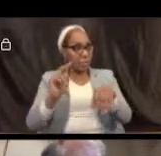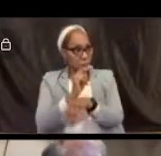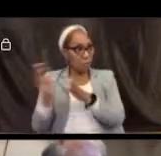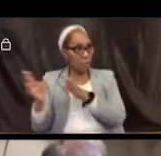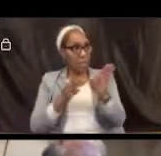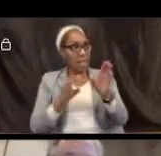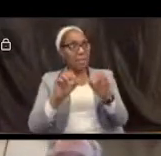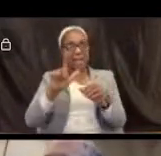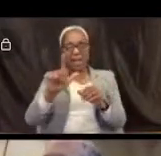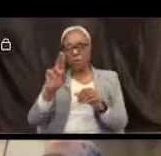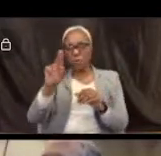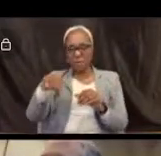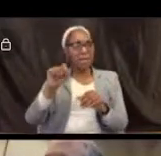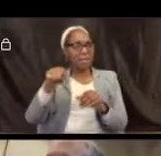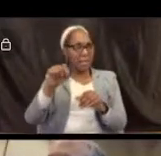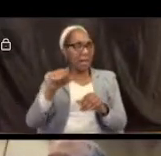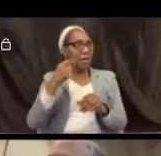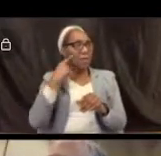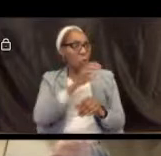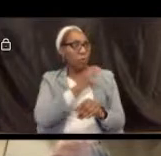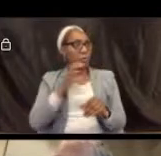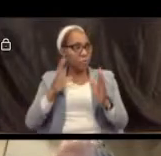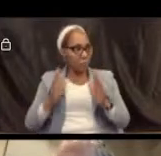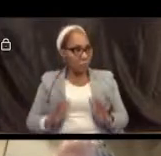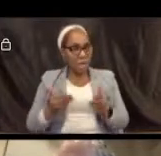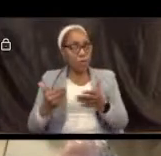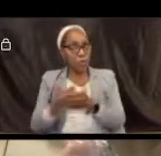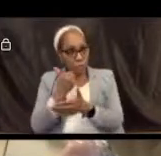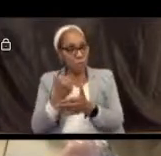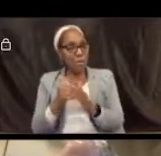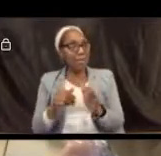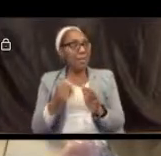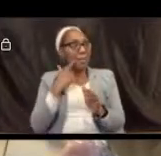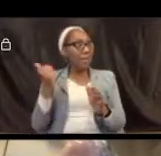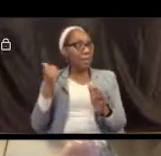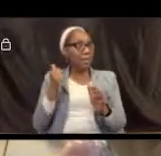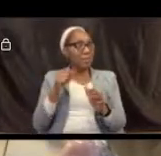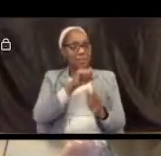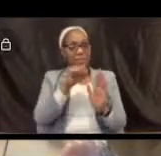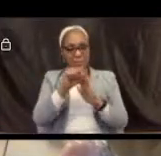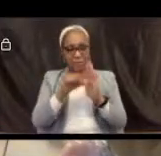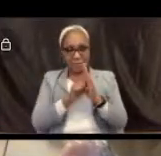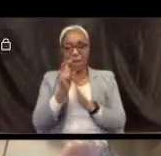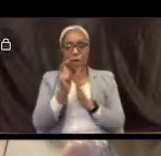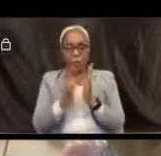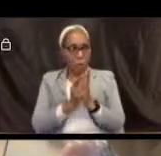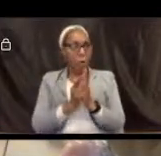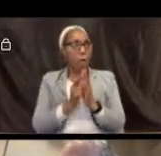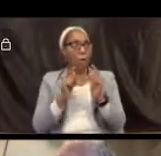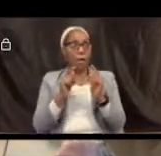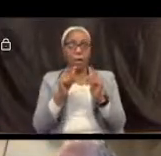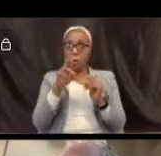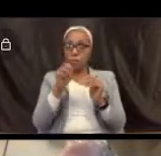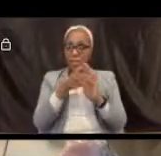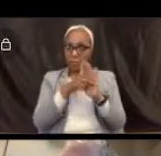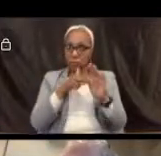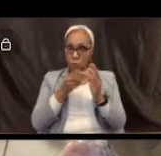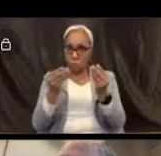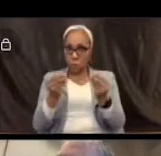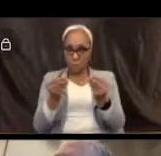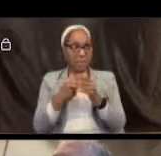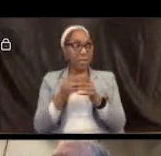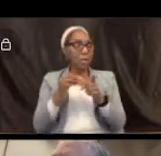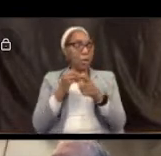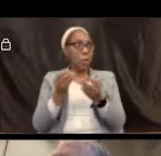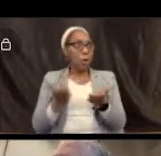for everybody's knowledge, especially for the commissioners that are new, because the state law, when you rezone a property or